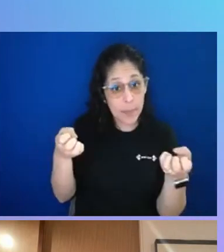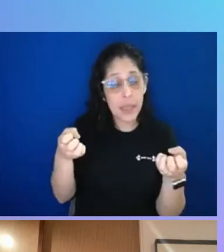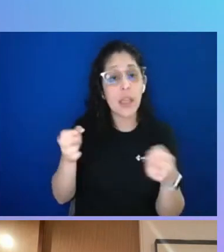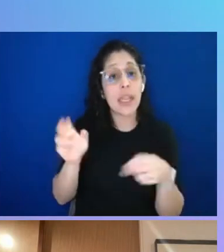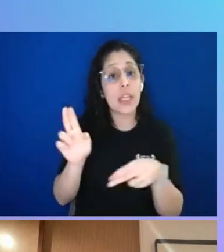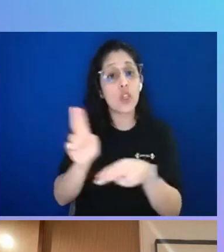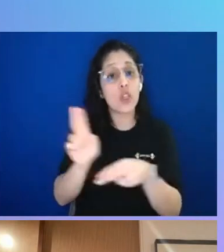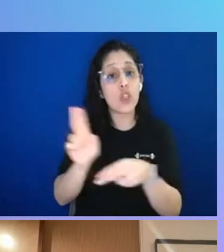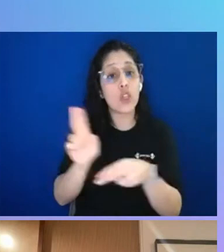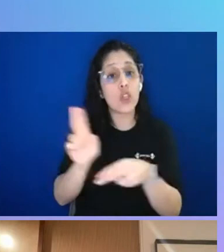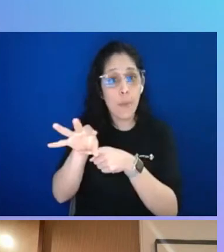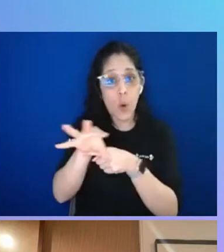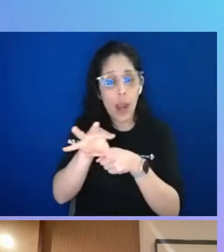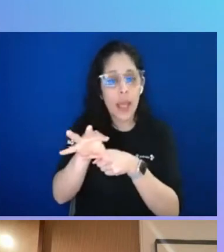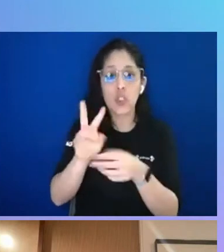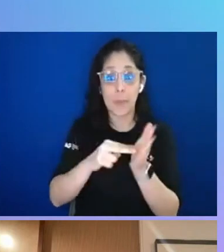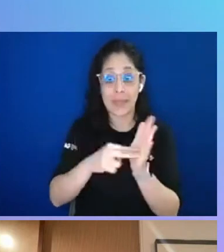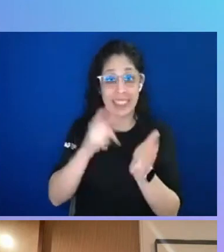of form.